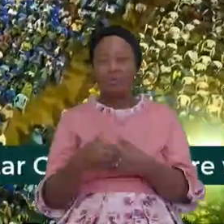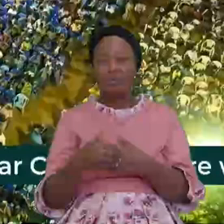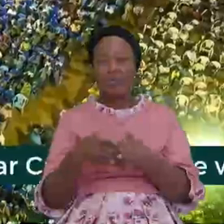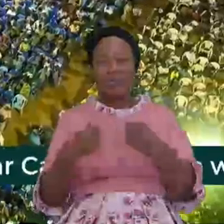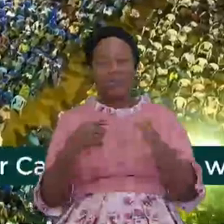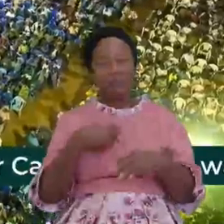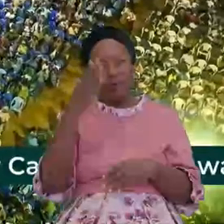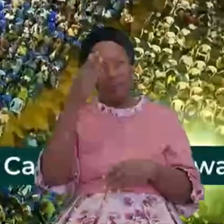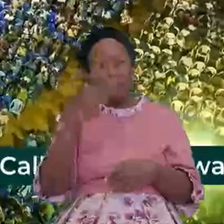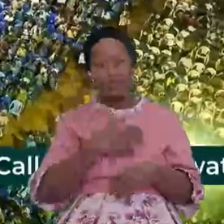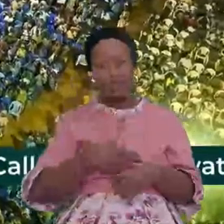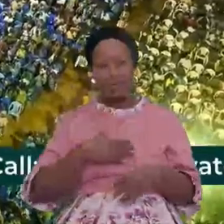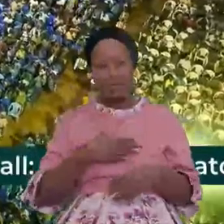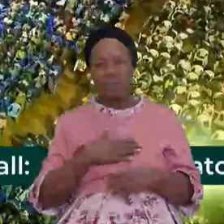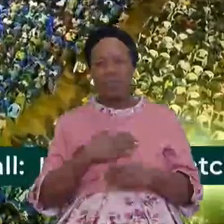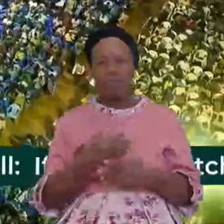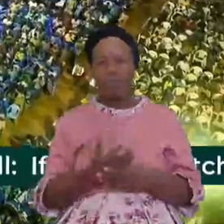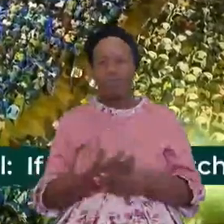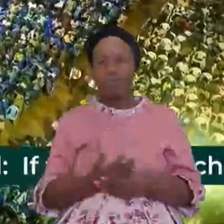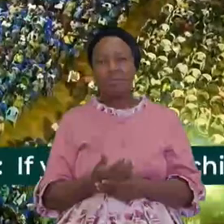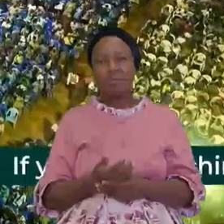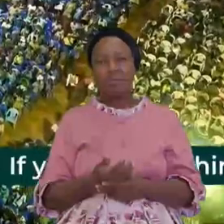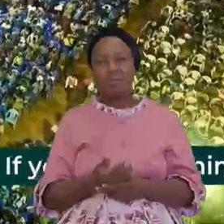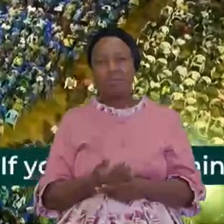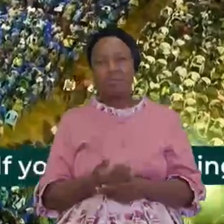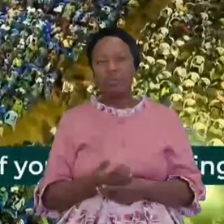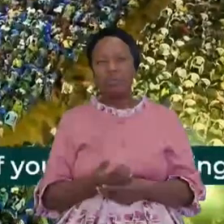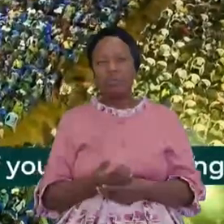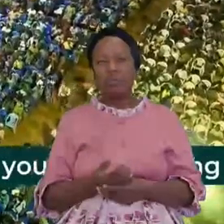back. Let me know, please.